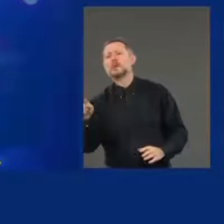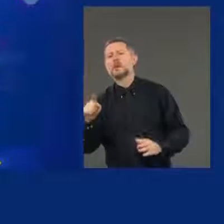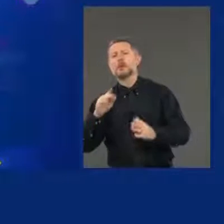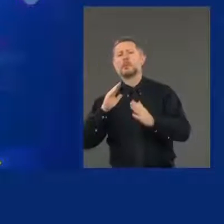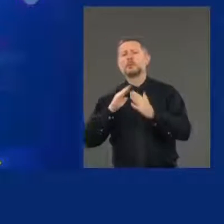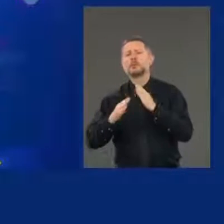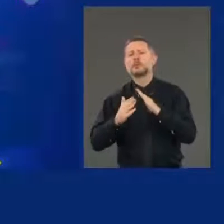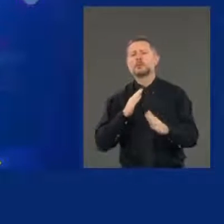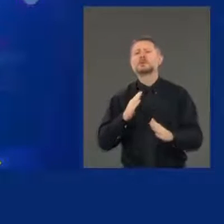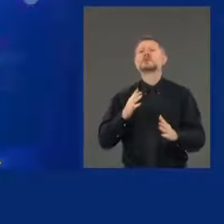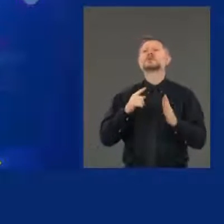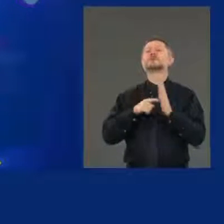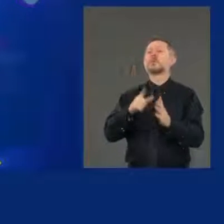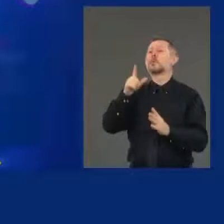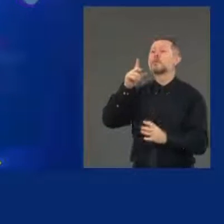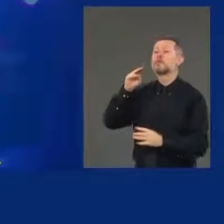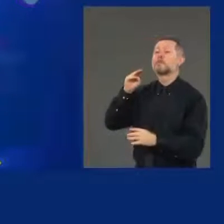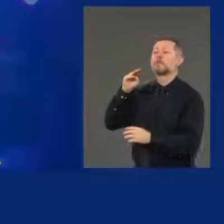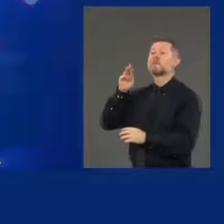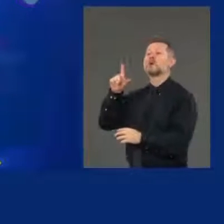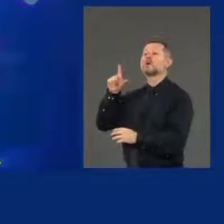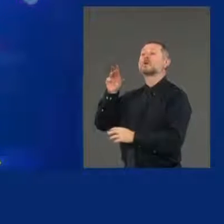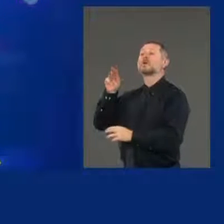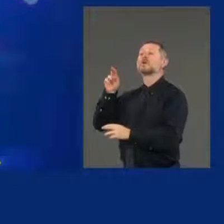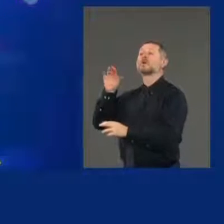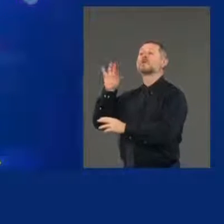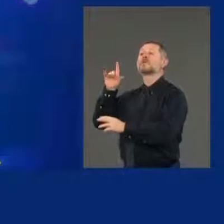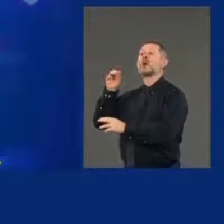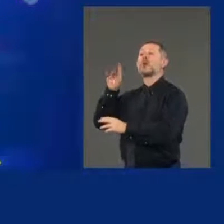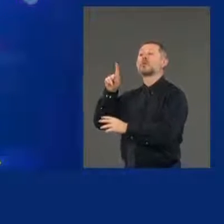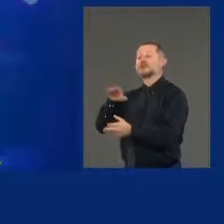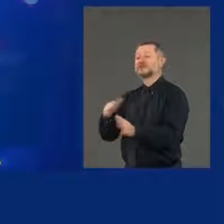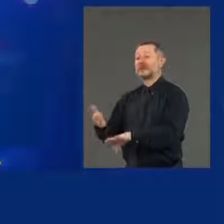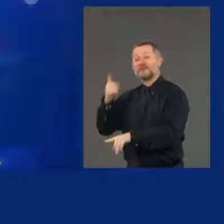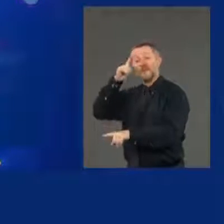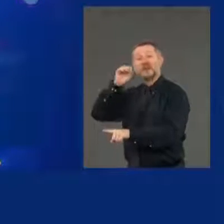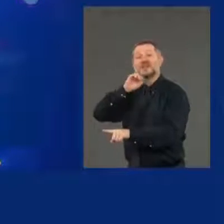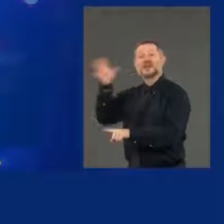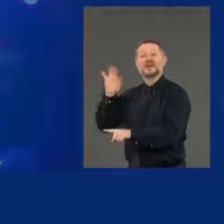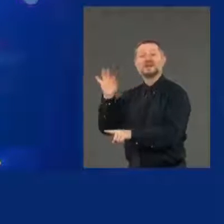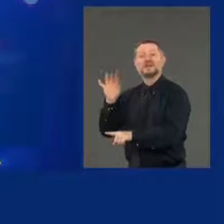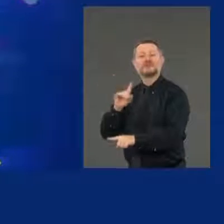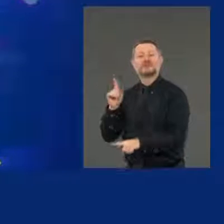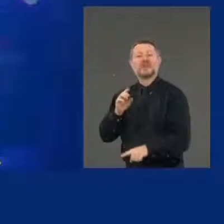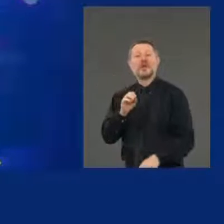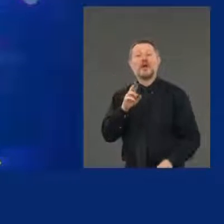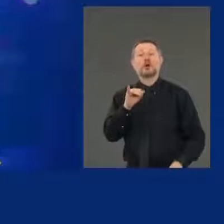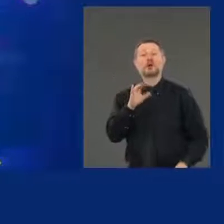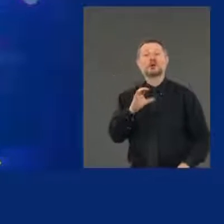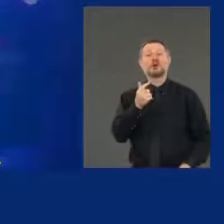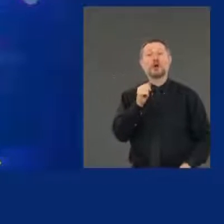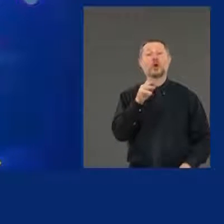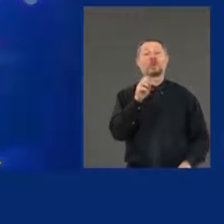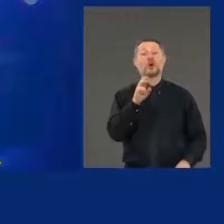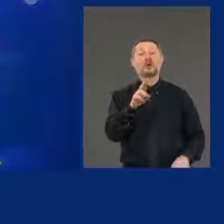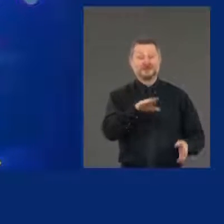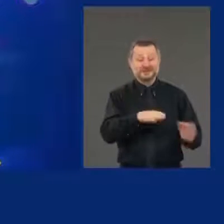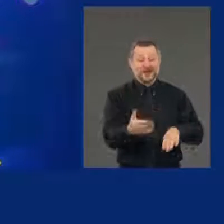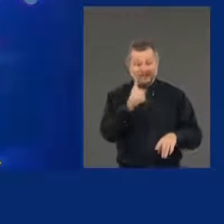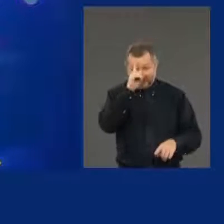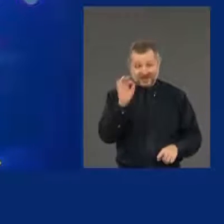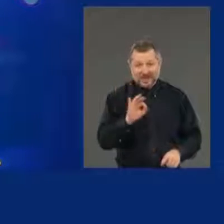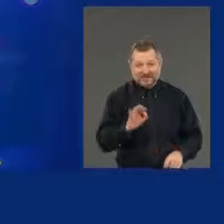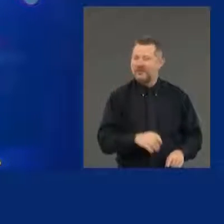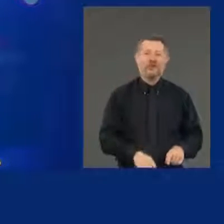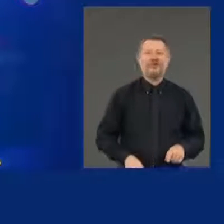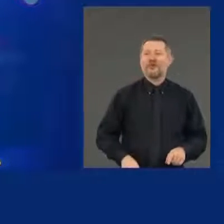Floyd did not die in vain. Eric Garner did not die in vain. Abner Louima did not die in vain. Breonna Taylor did